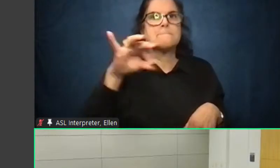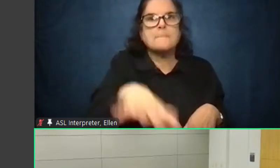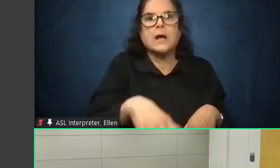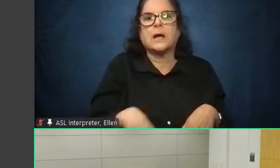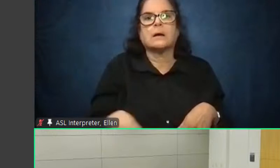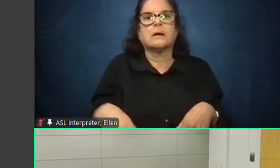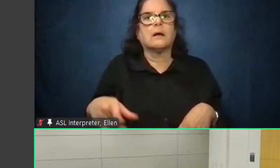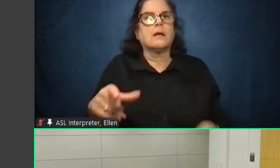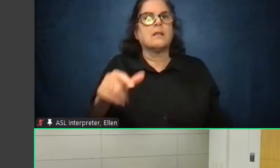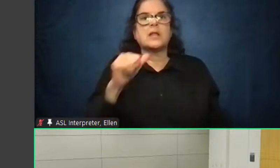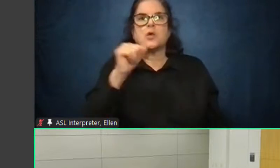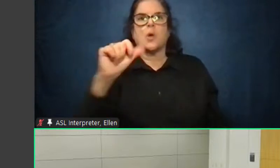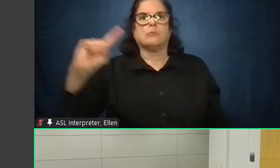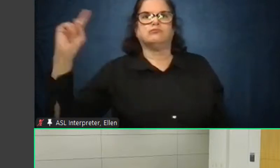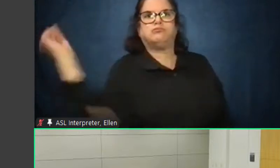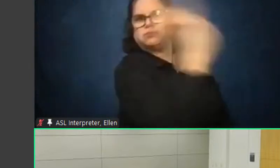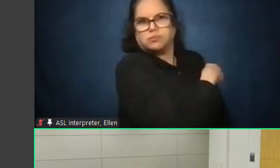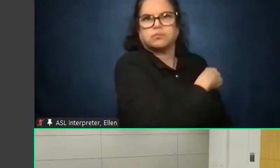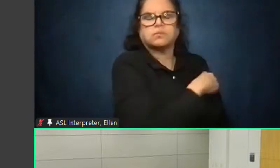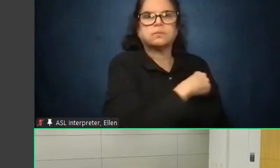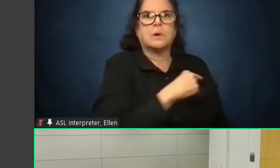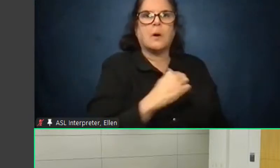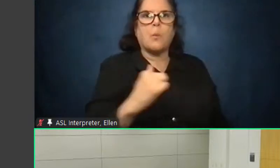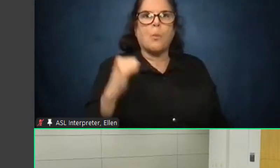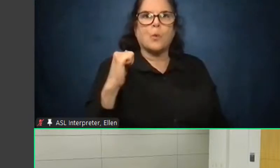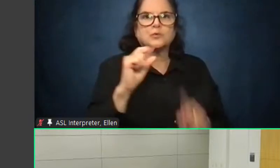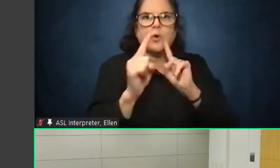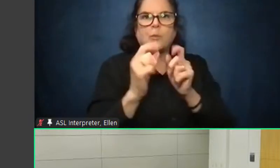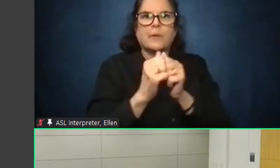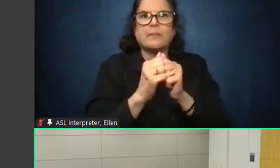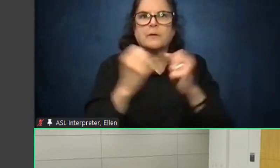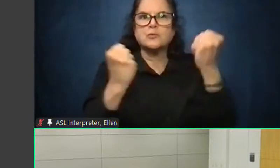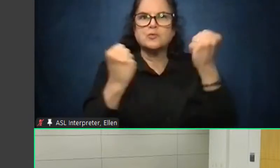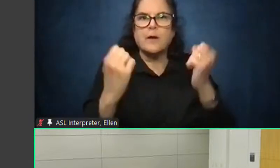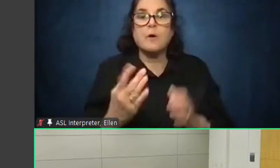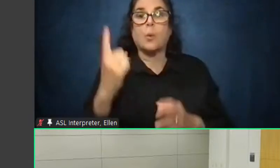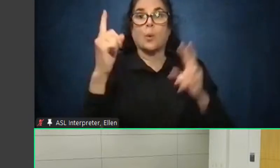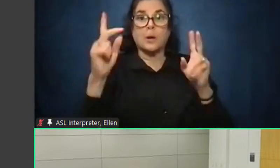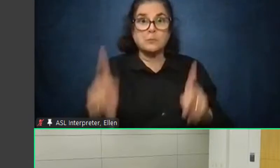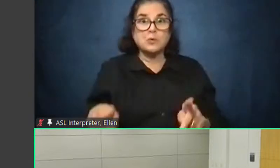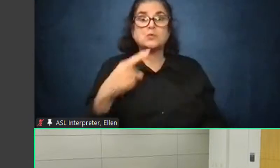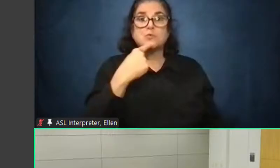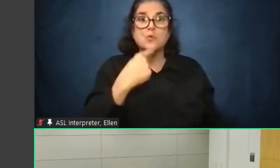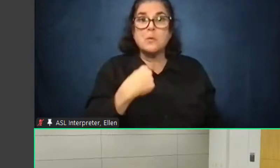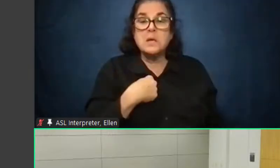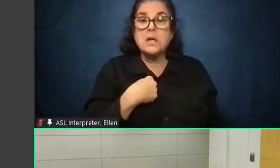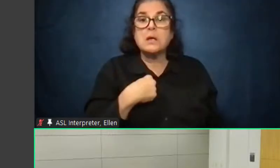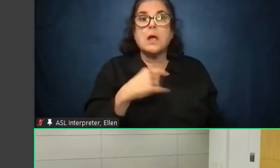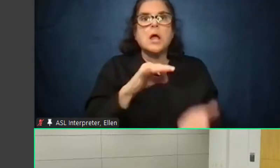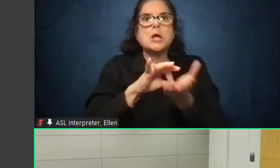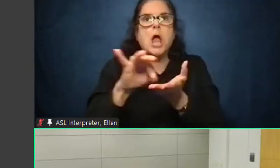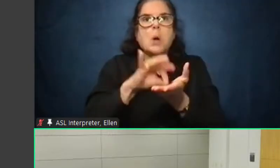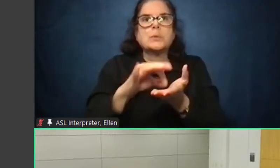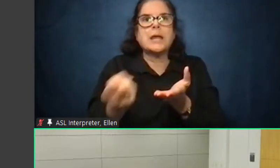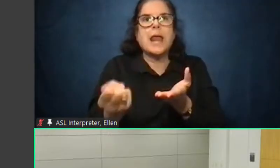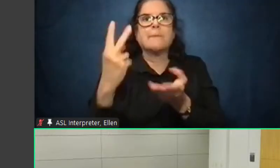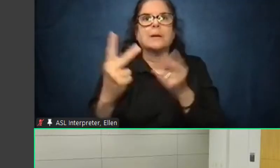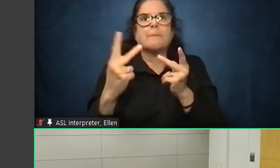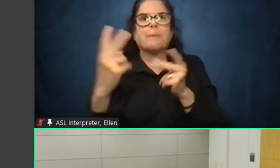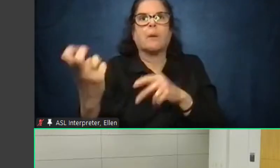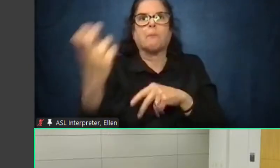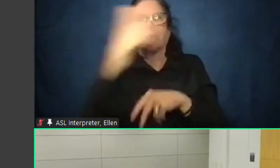the bus drive anymore? They just walk on. And I had one person who actually told me they counted how many people got on